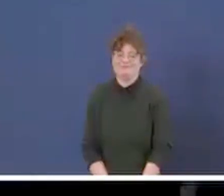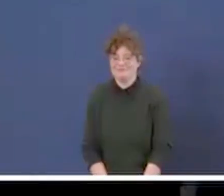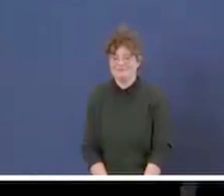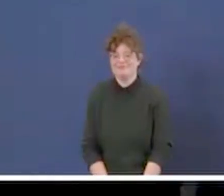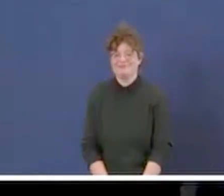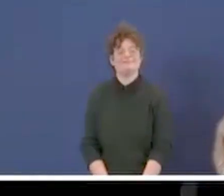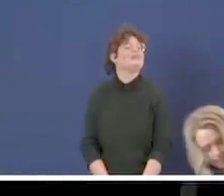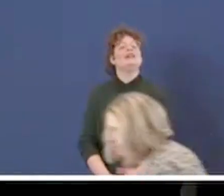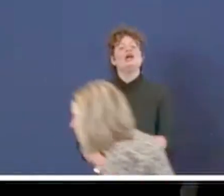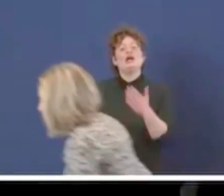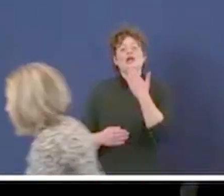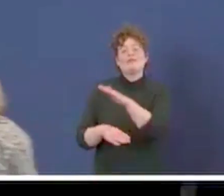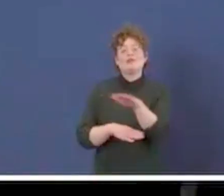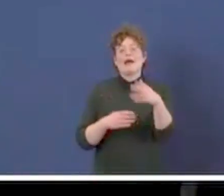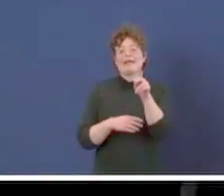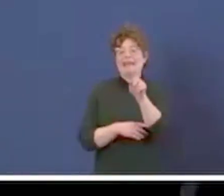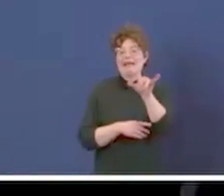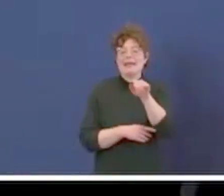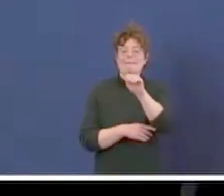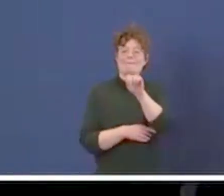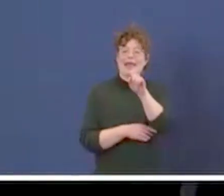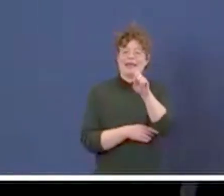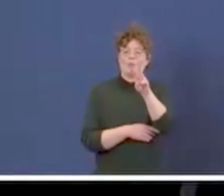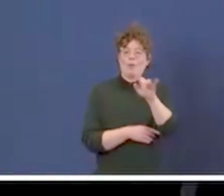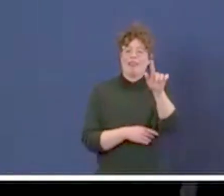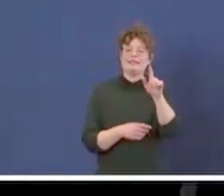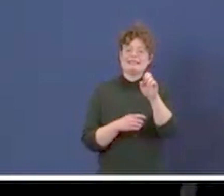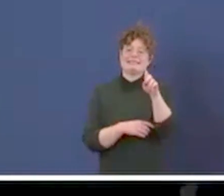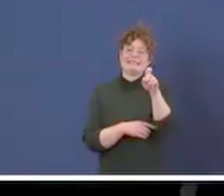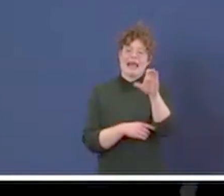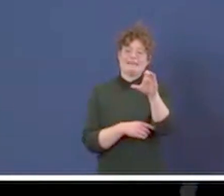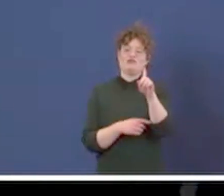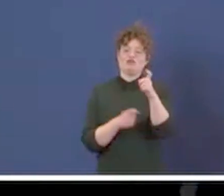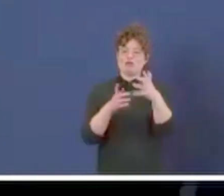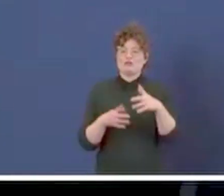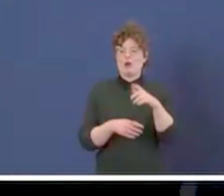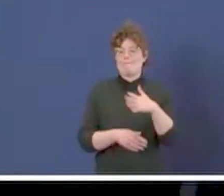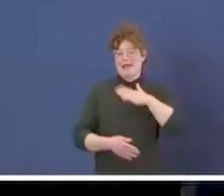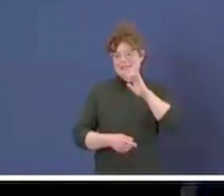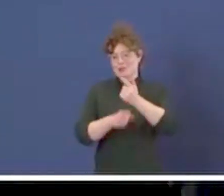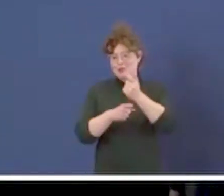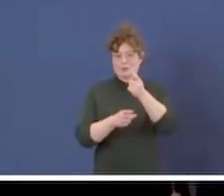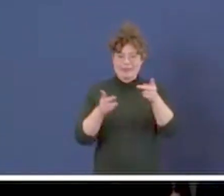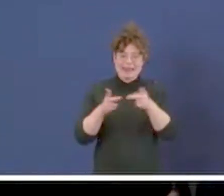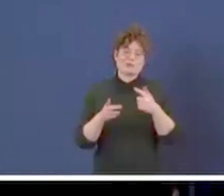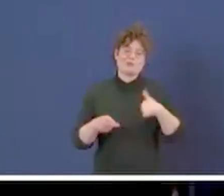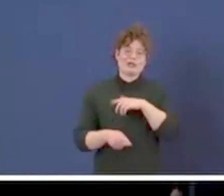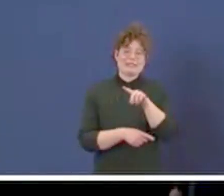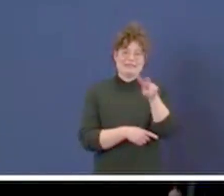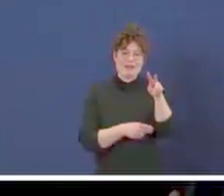All right. Good afternoon. I'm Kelly Madewell. I'm the executive director of My Sister's Place, our domestic violence program here in